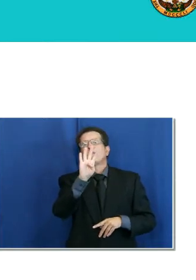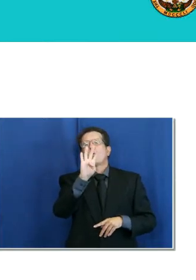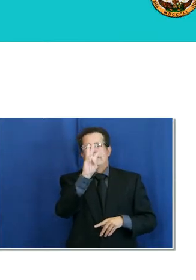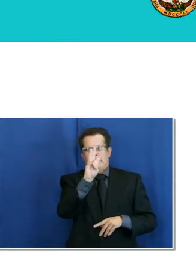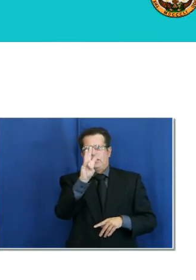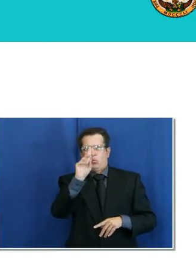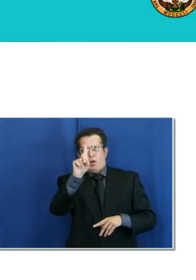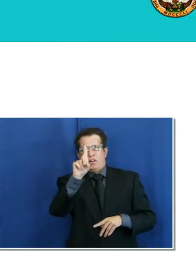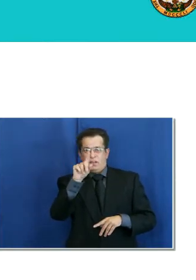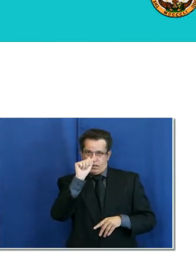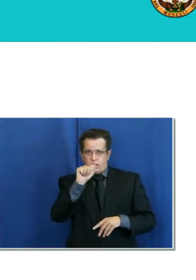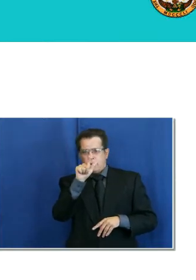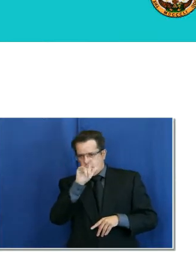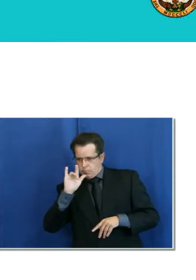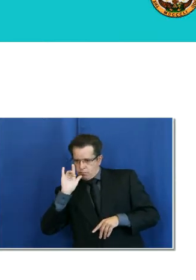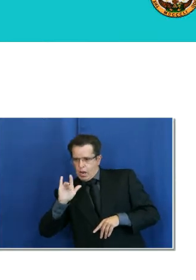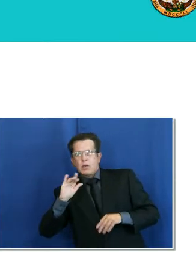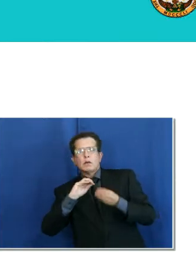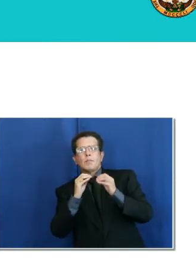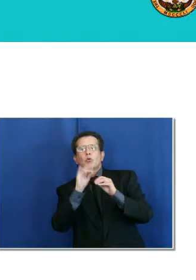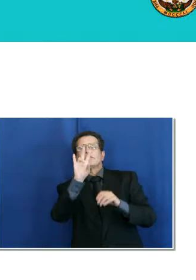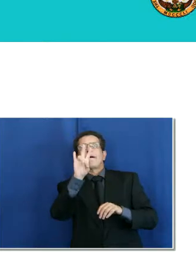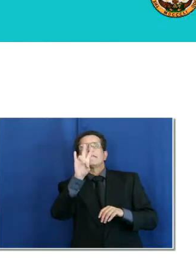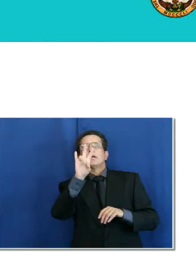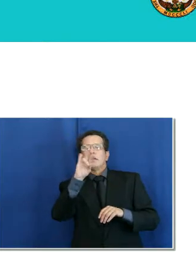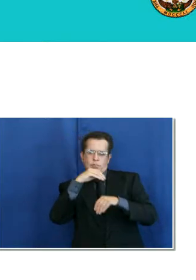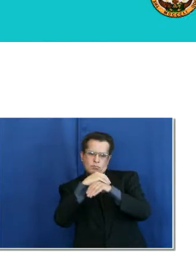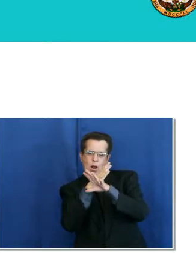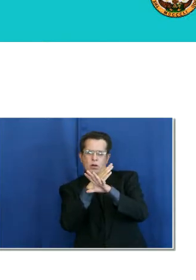1-800-339-4661 and selecting option 7.